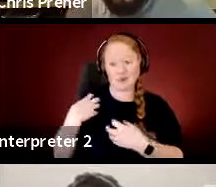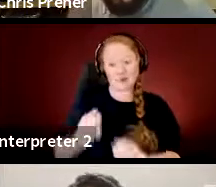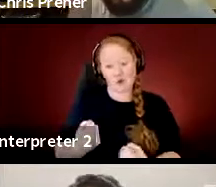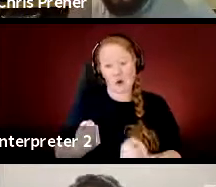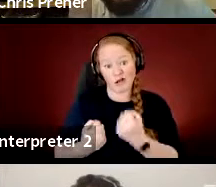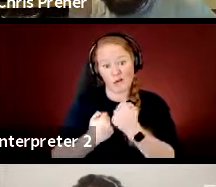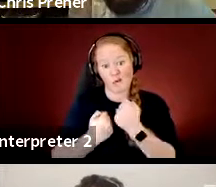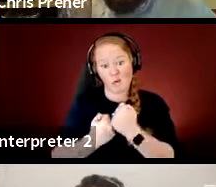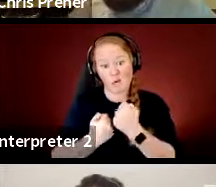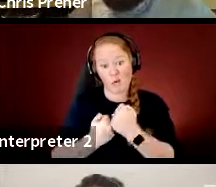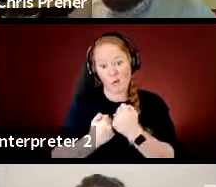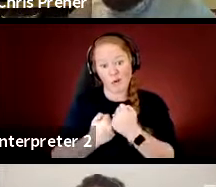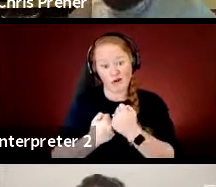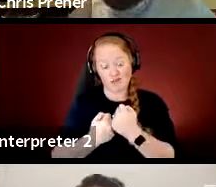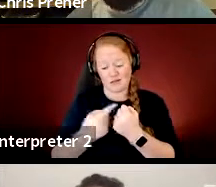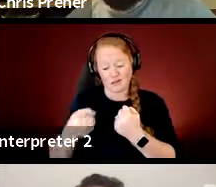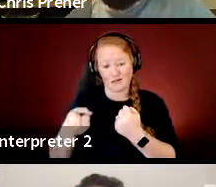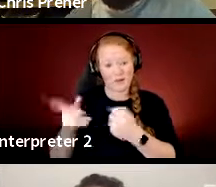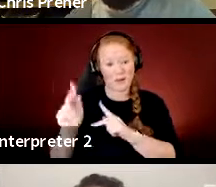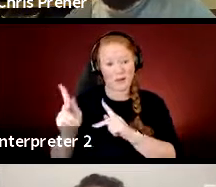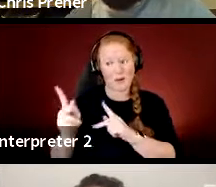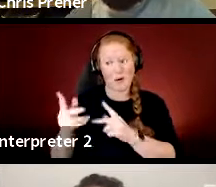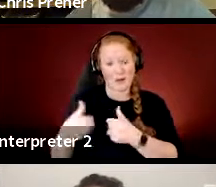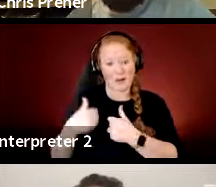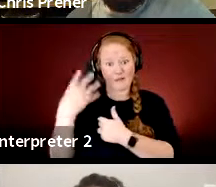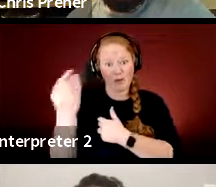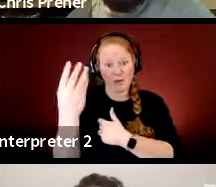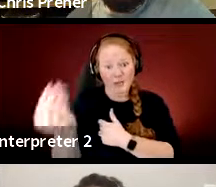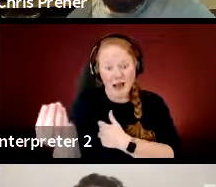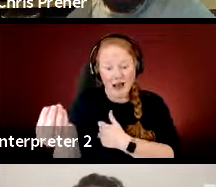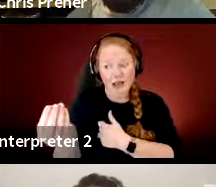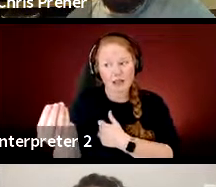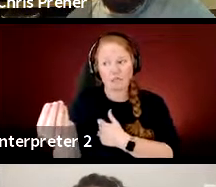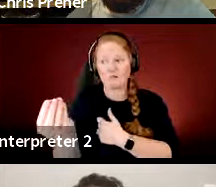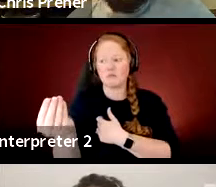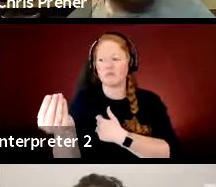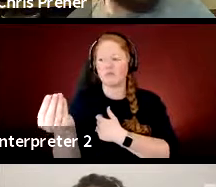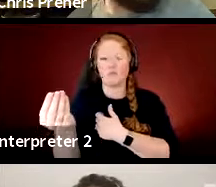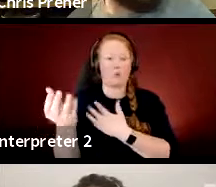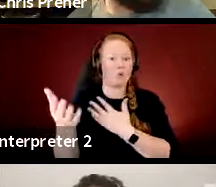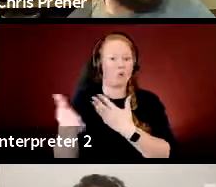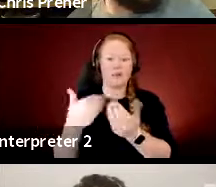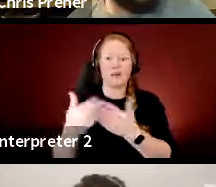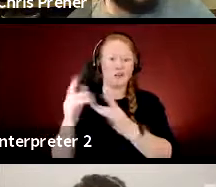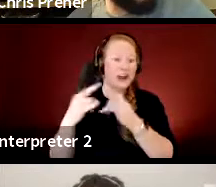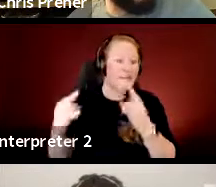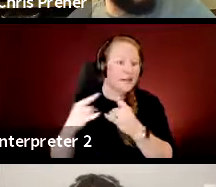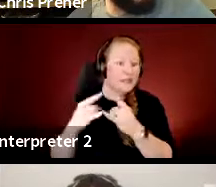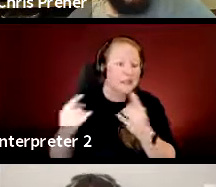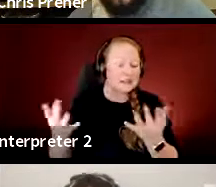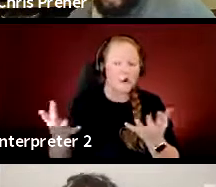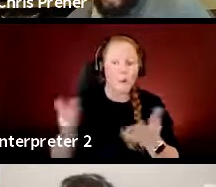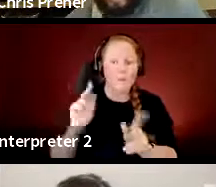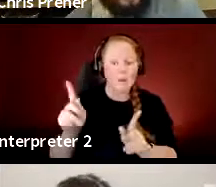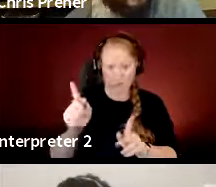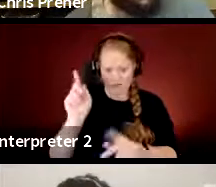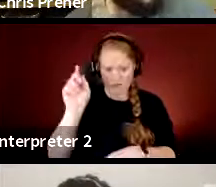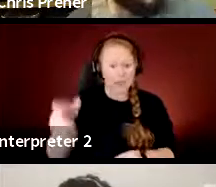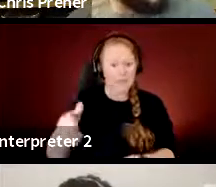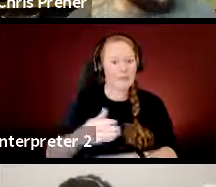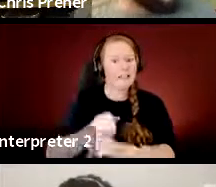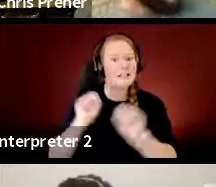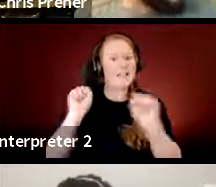the support of people who live outside and in any kind of an intentional encampment. People need to be safe if they have